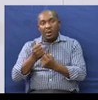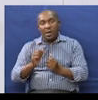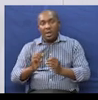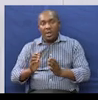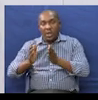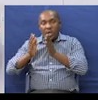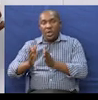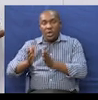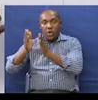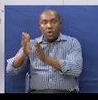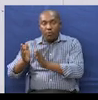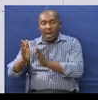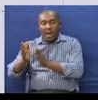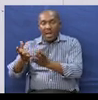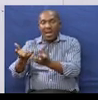Human needs.